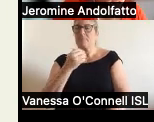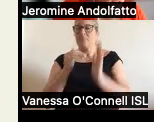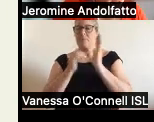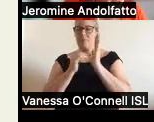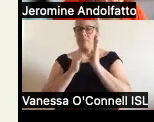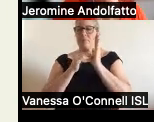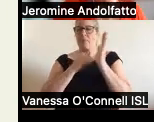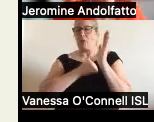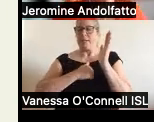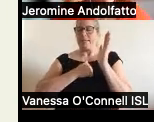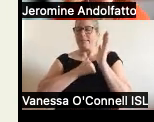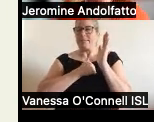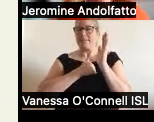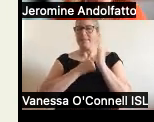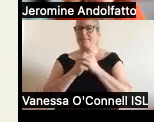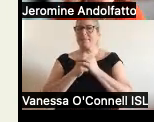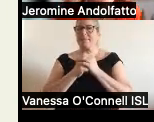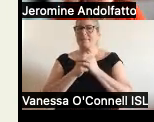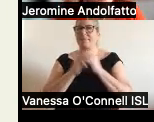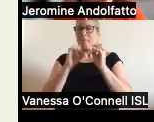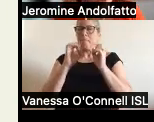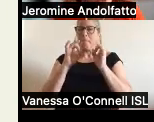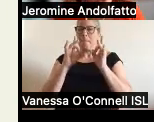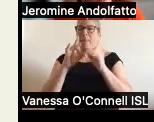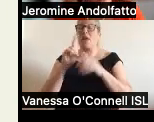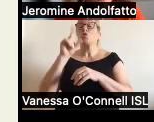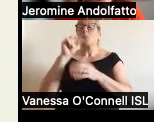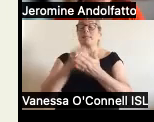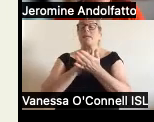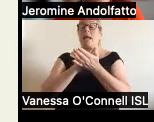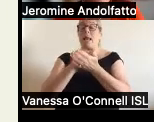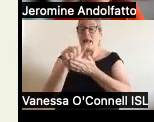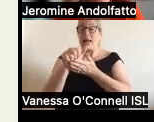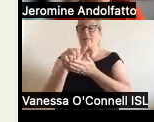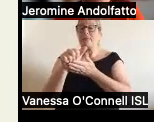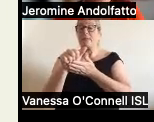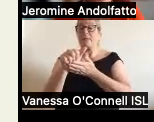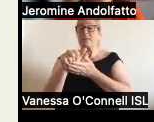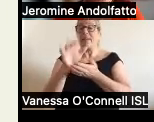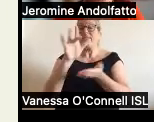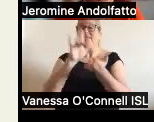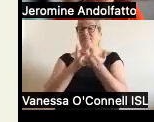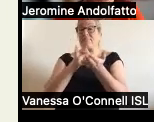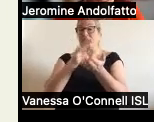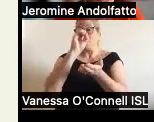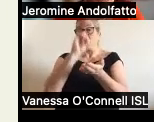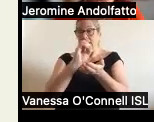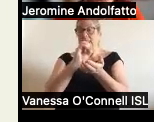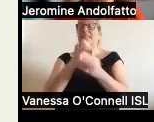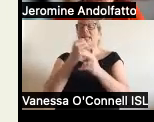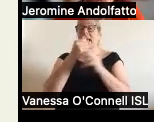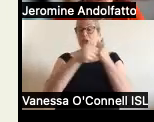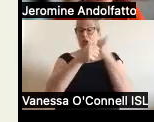sorry. Yeah, okay. So in 2011, there were about 15% of women in the lower house. And